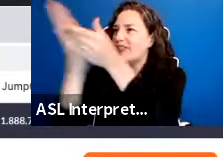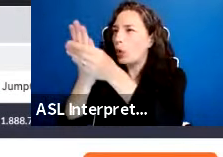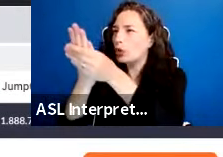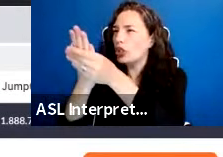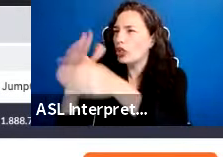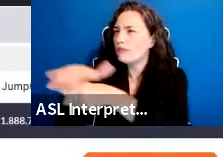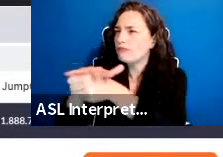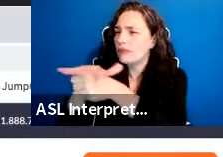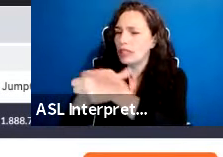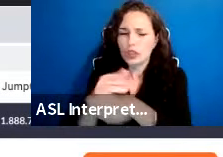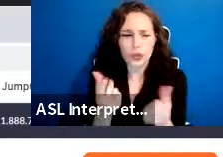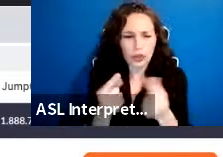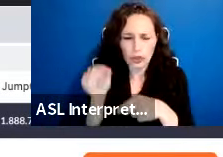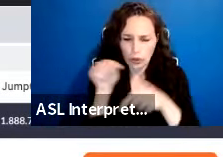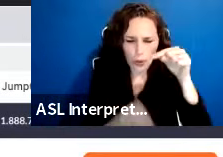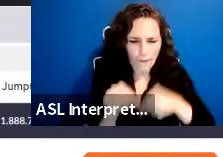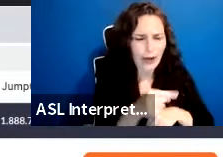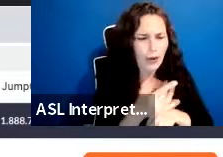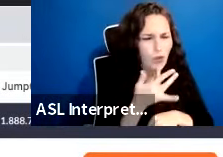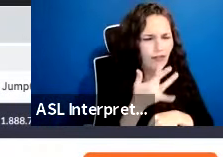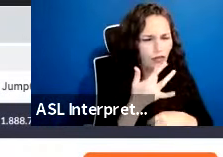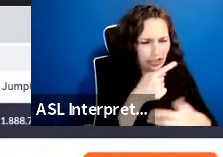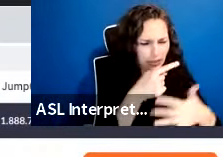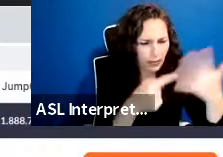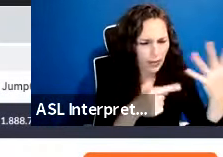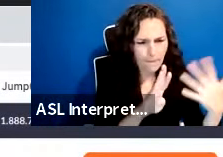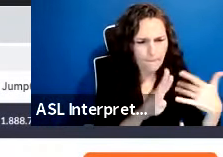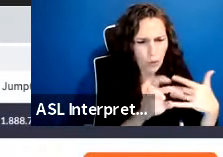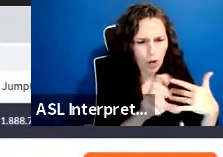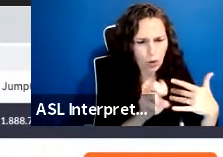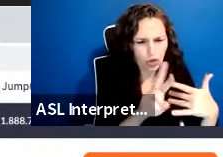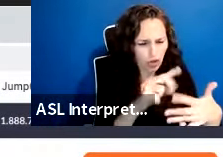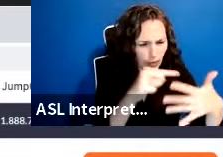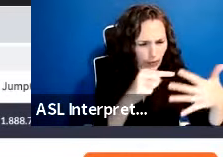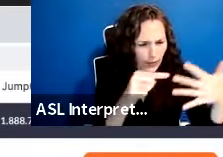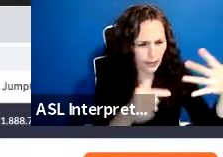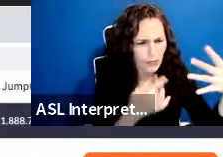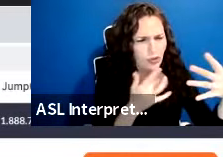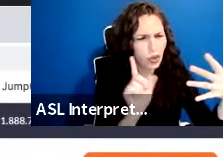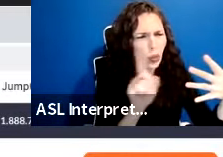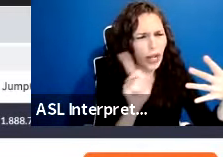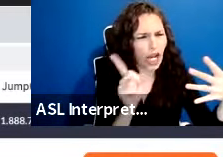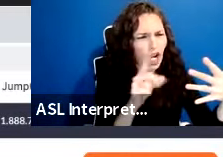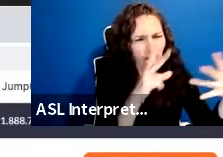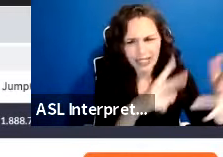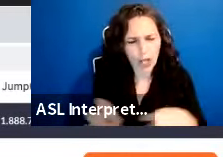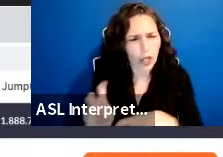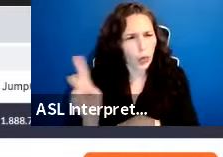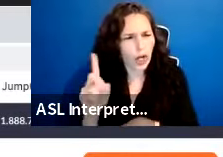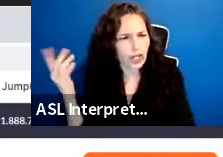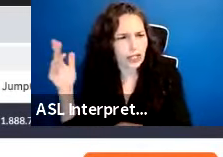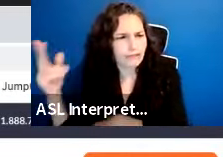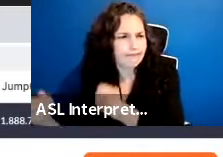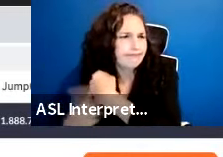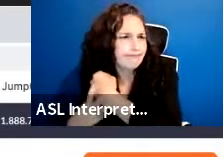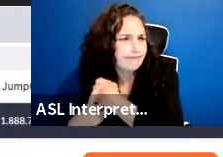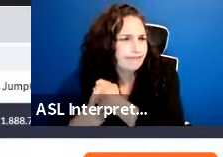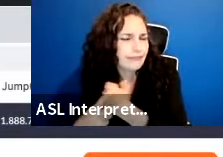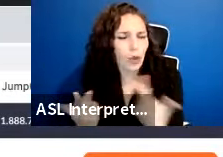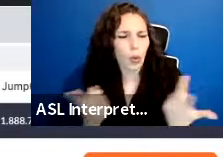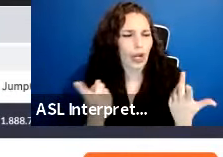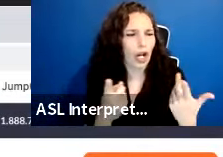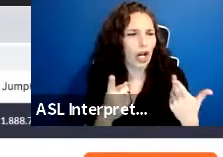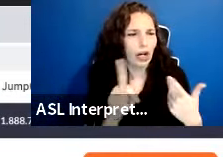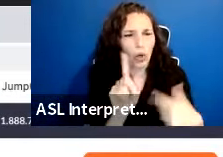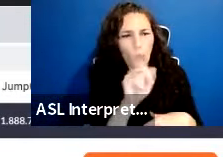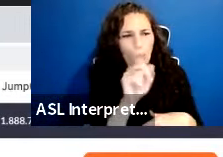to your browser's preferences and just take a look at where exactly you have your downloads set to be sent